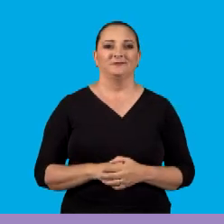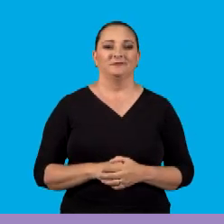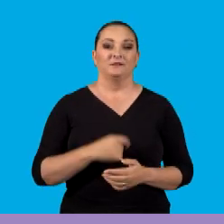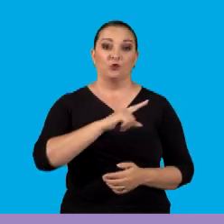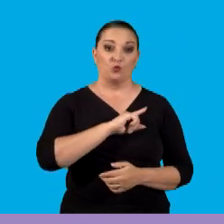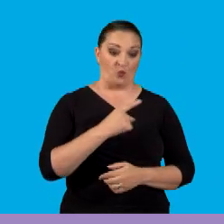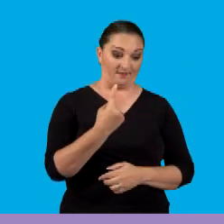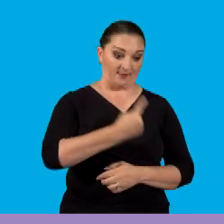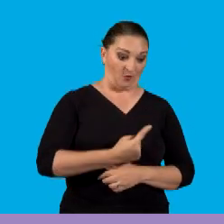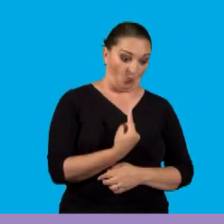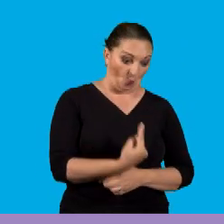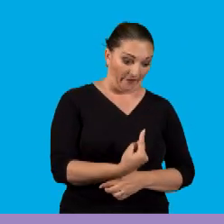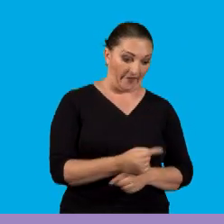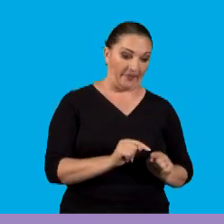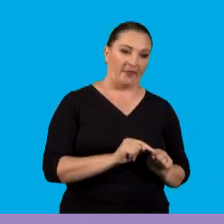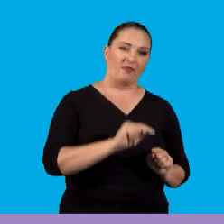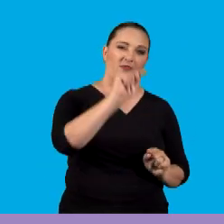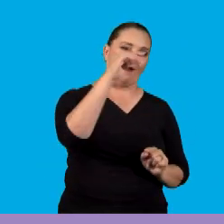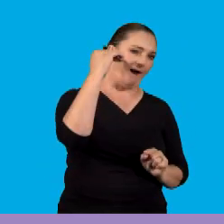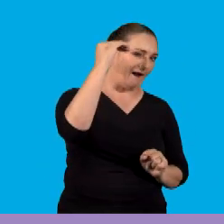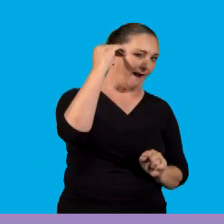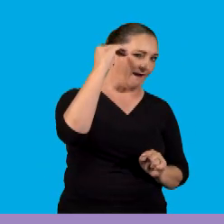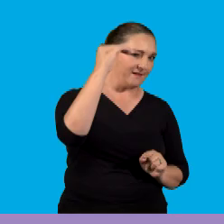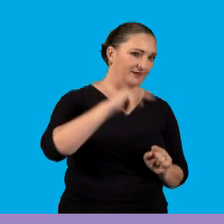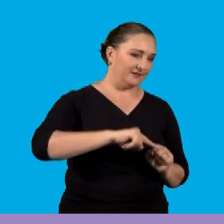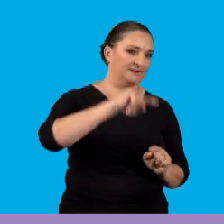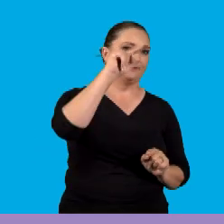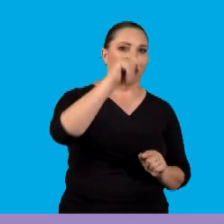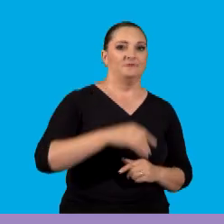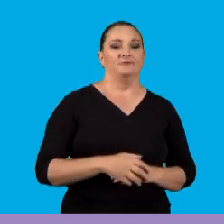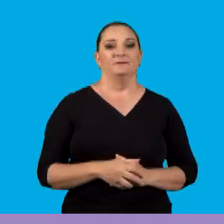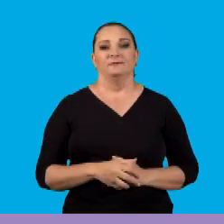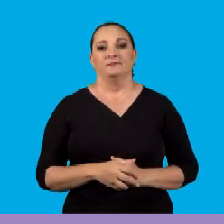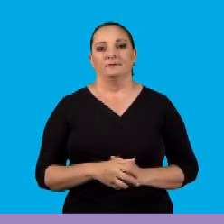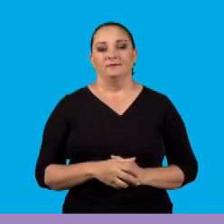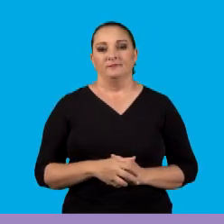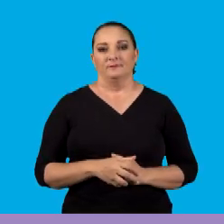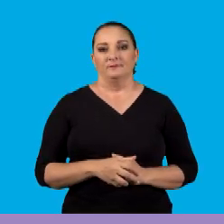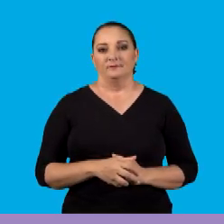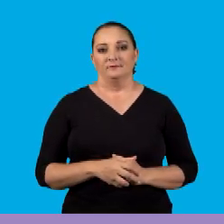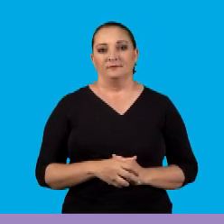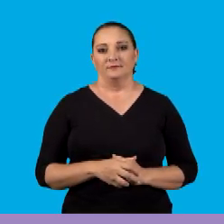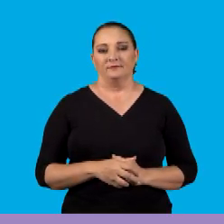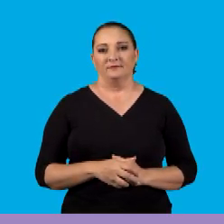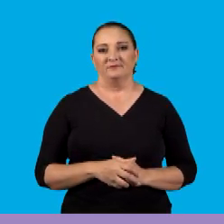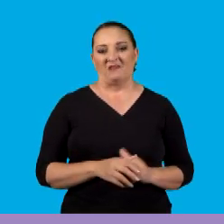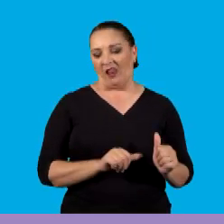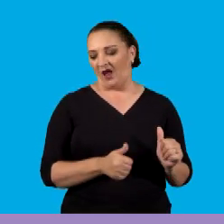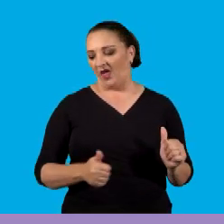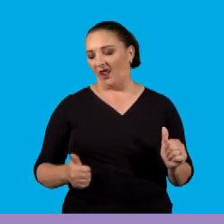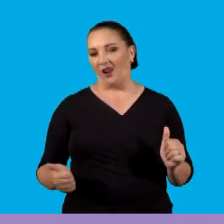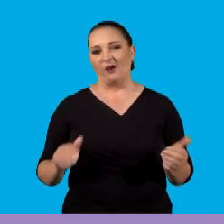because we can see that on the first day, the rainfall was the highest compared to the